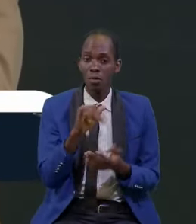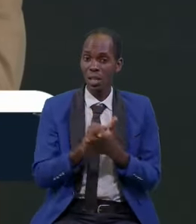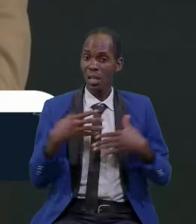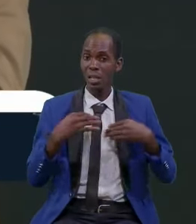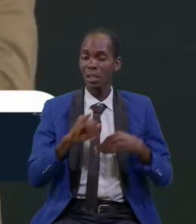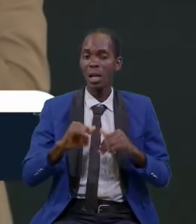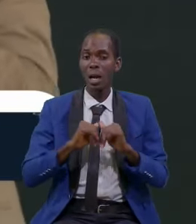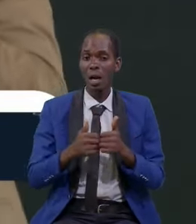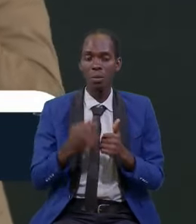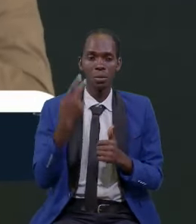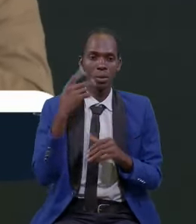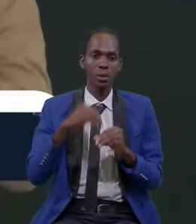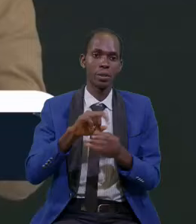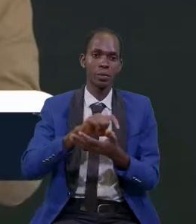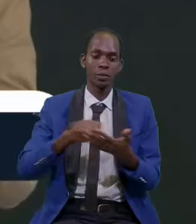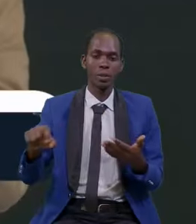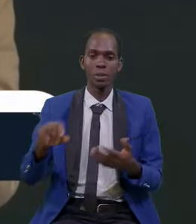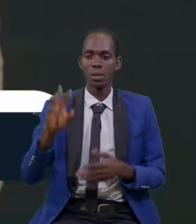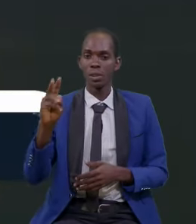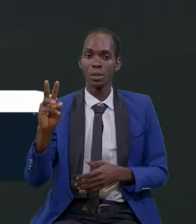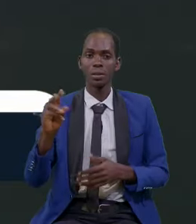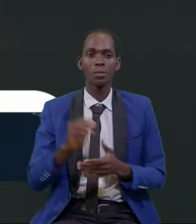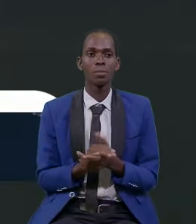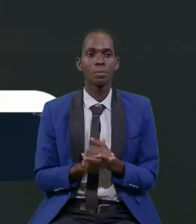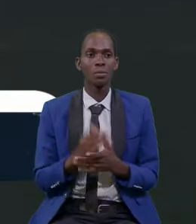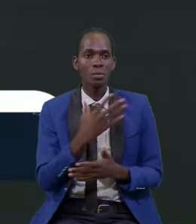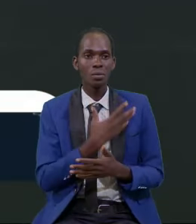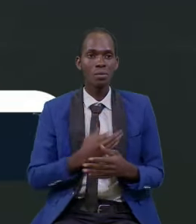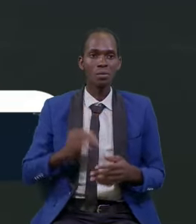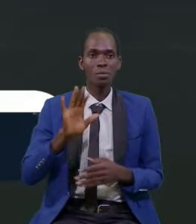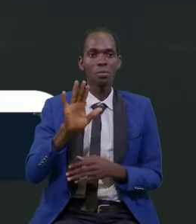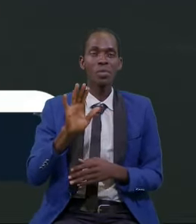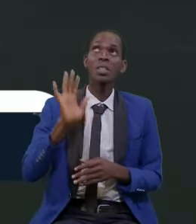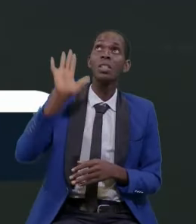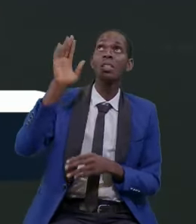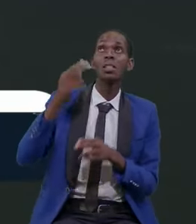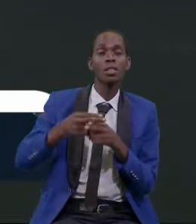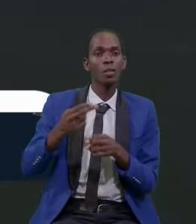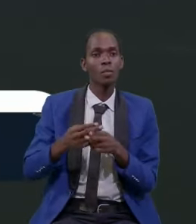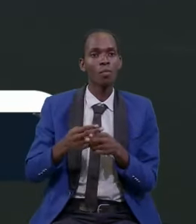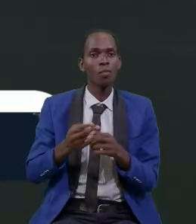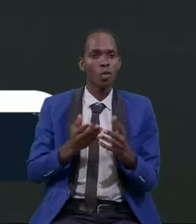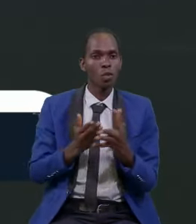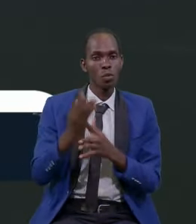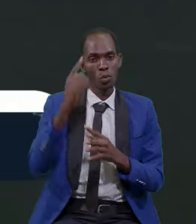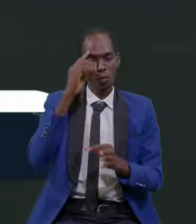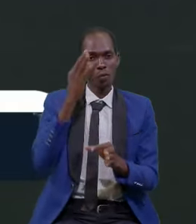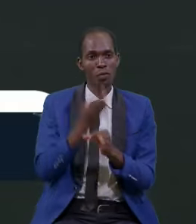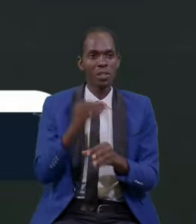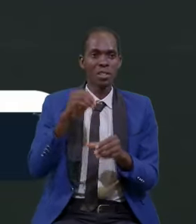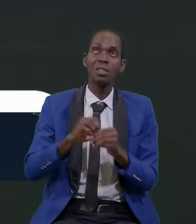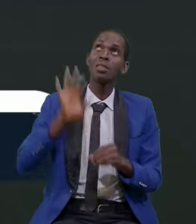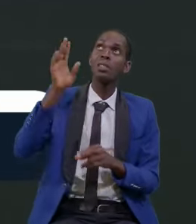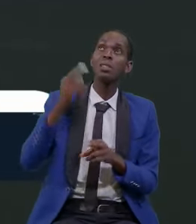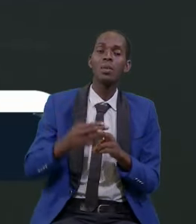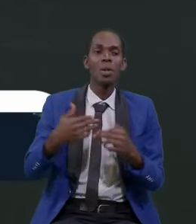verse 16, it says, and his name, through faith in his name, has